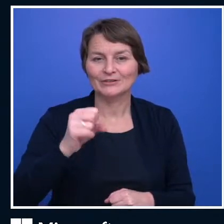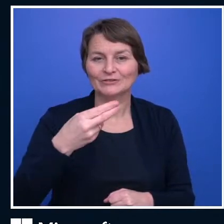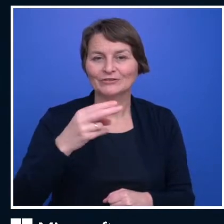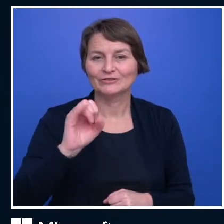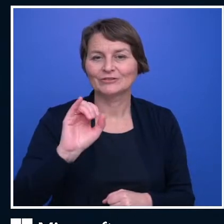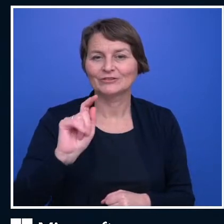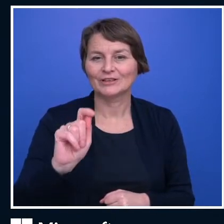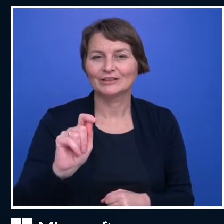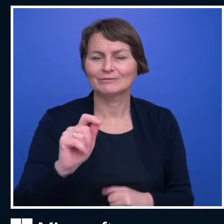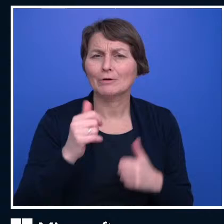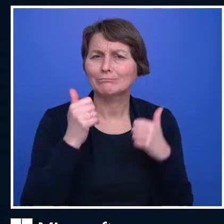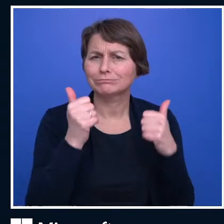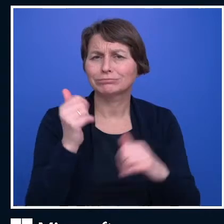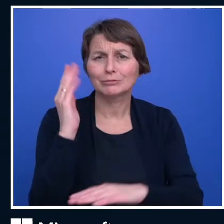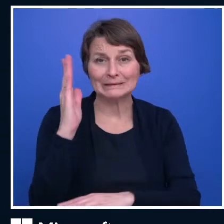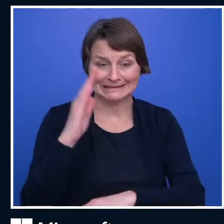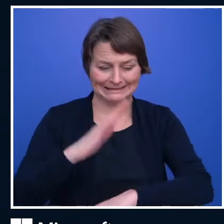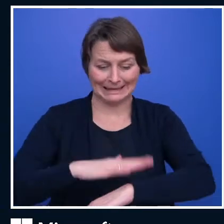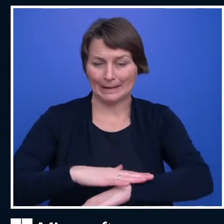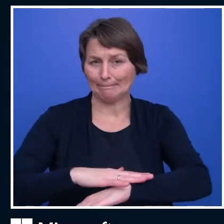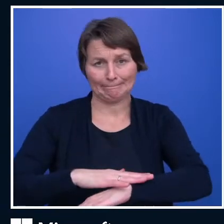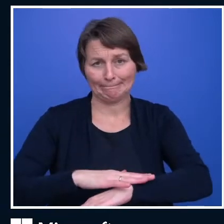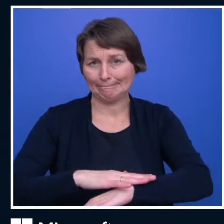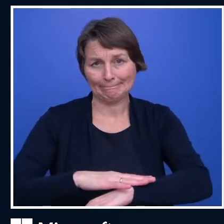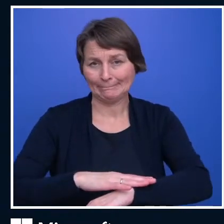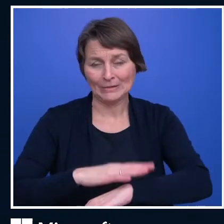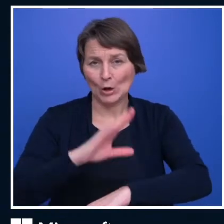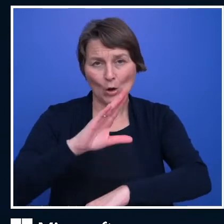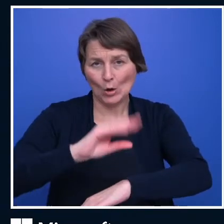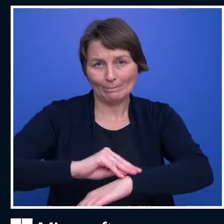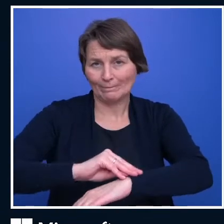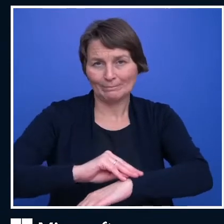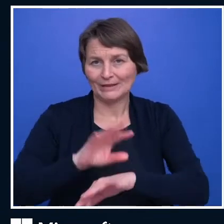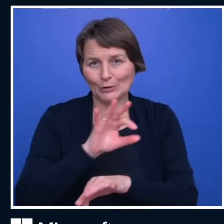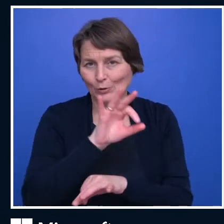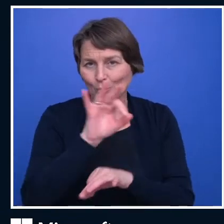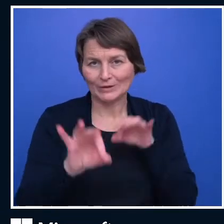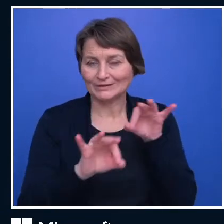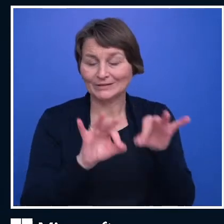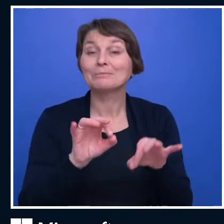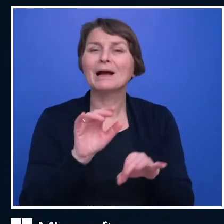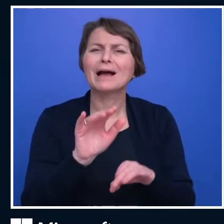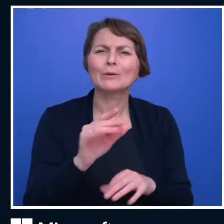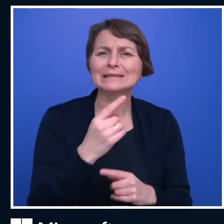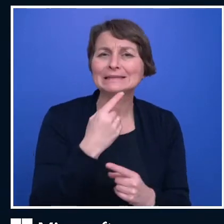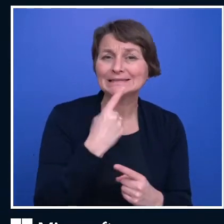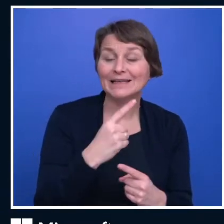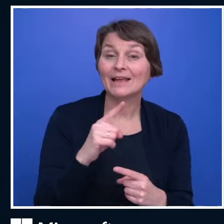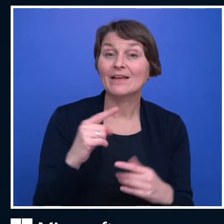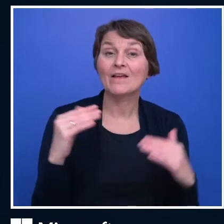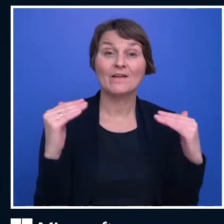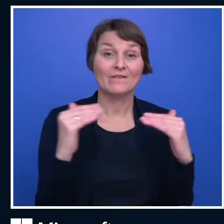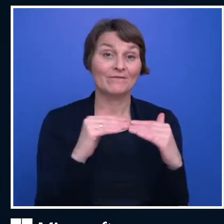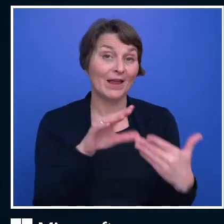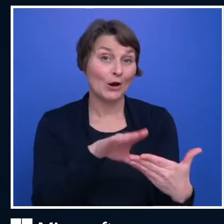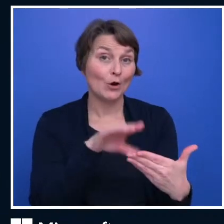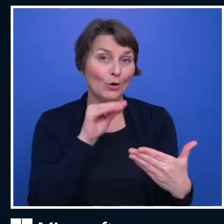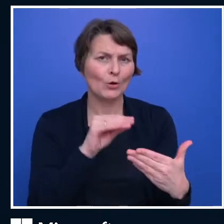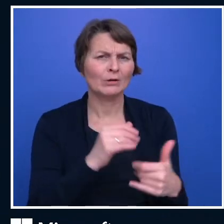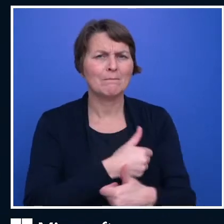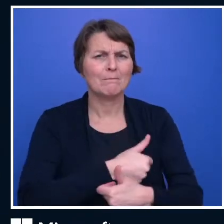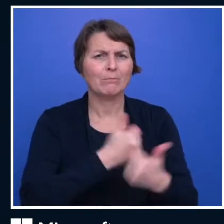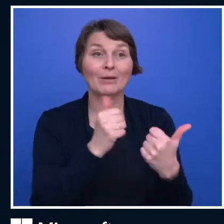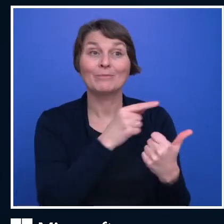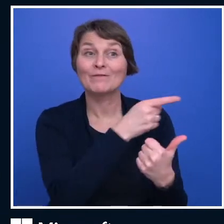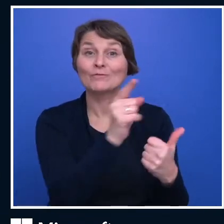time for questions. I just wanted to mention that FairLearn works pretty well with the models with features, right? So it's like tabular data or something